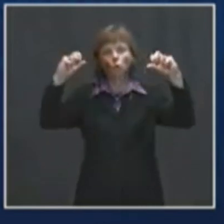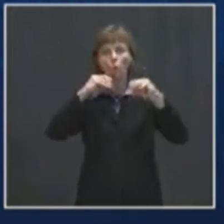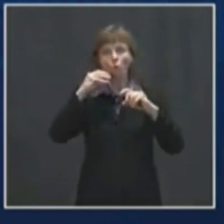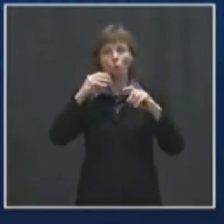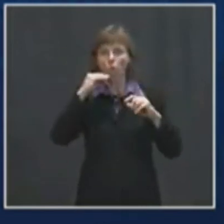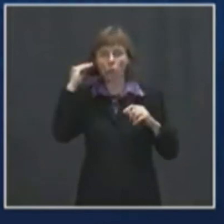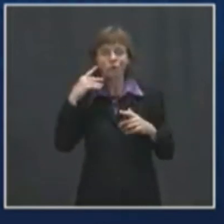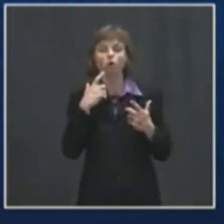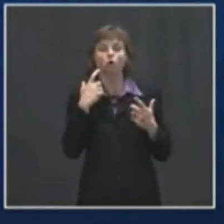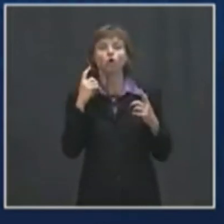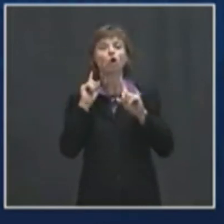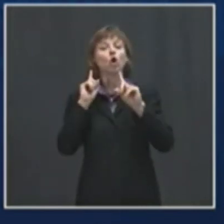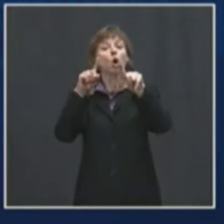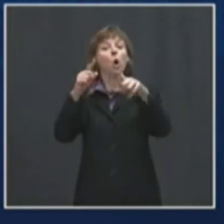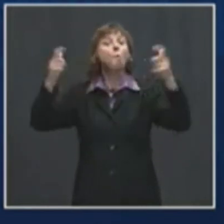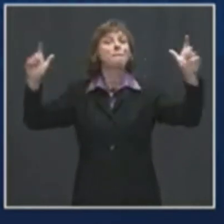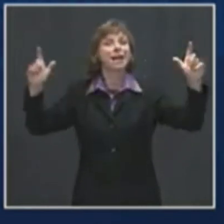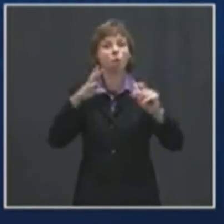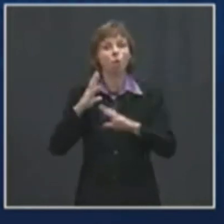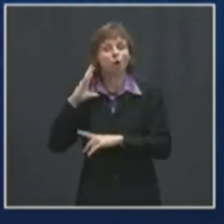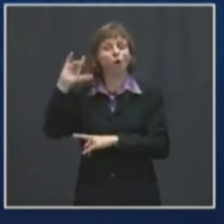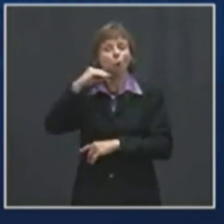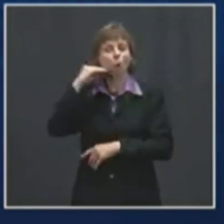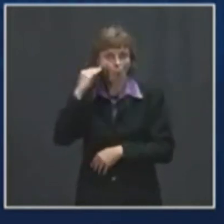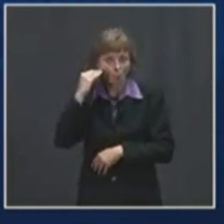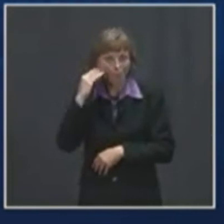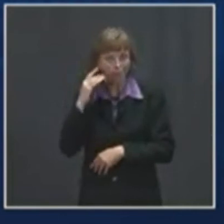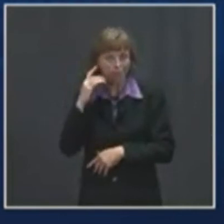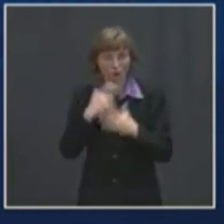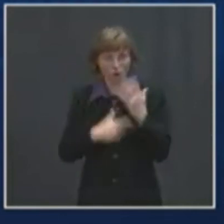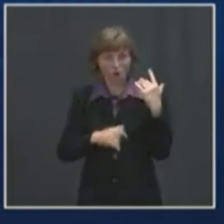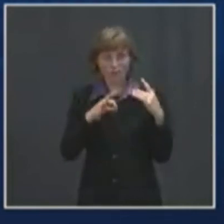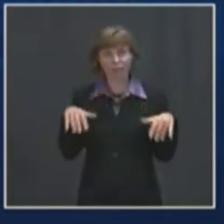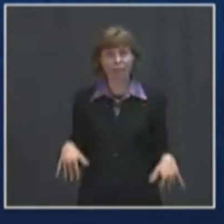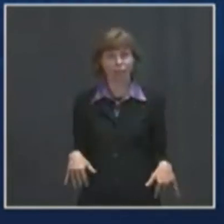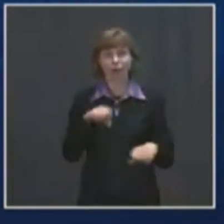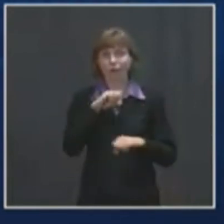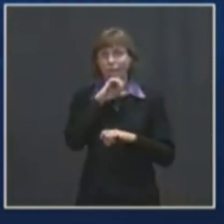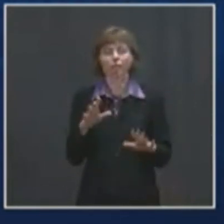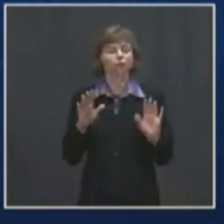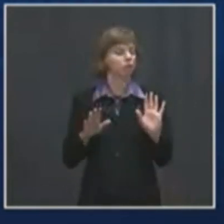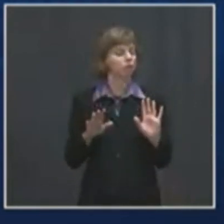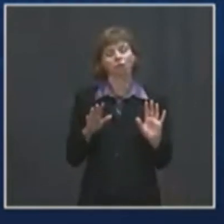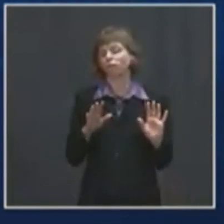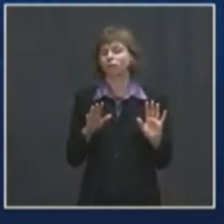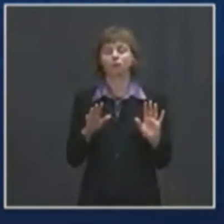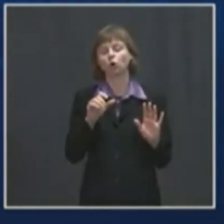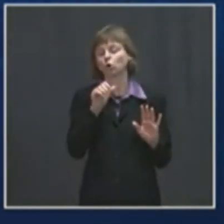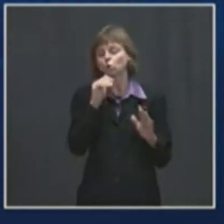home. And the costs of inaction, of not addressing these risks, are too steep and too costly to these vulnerable